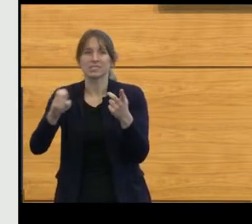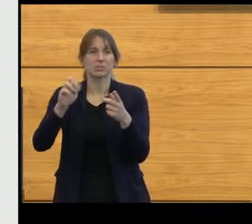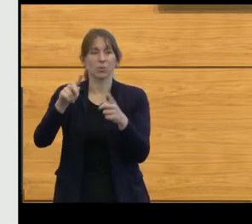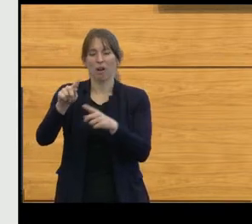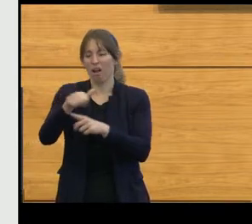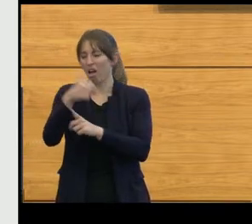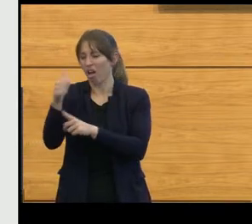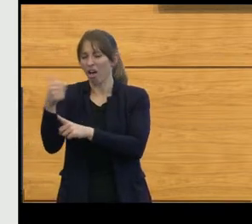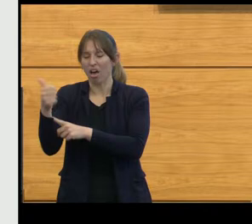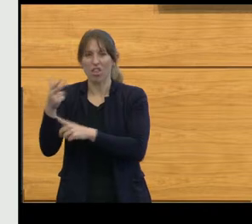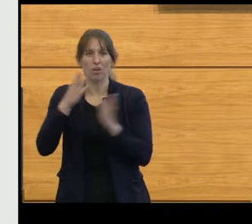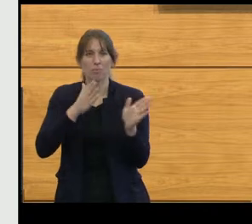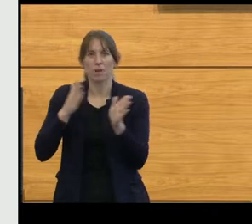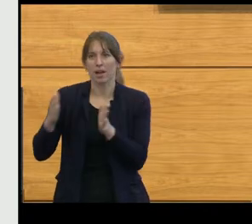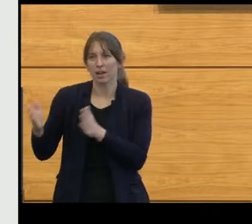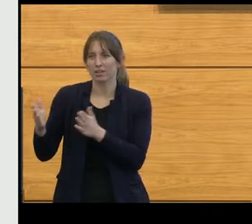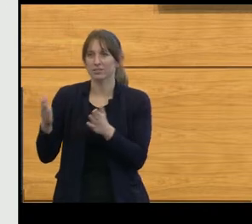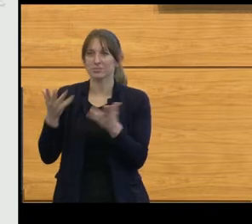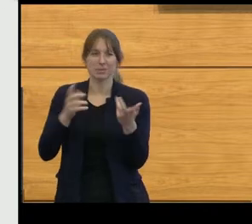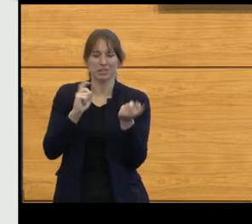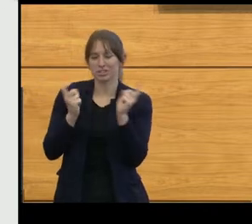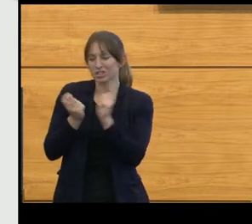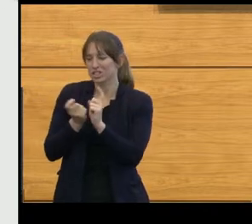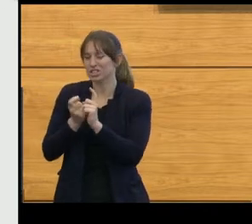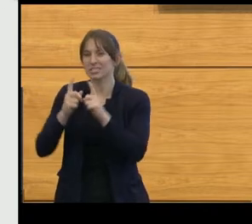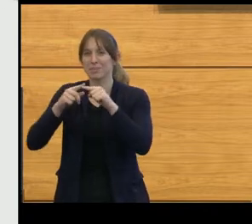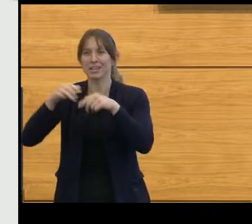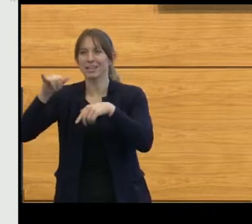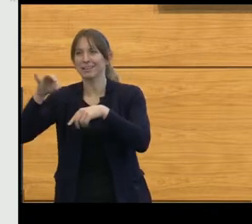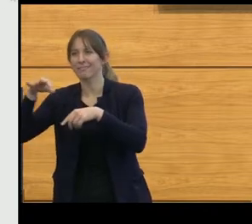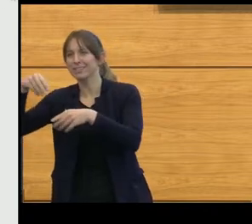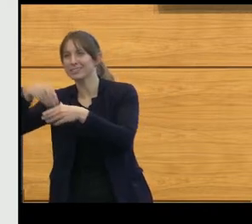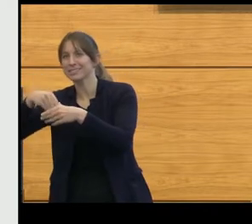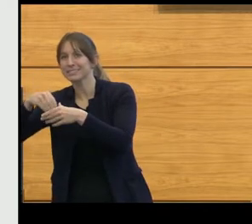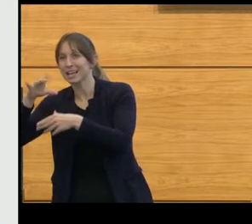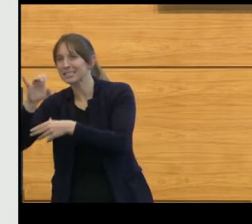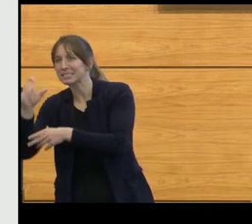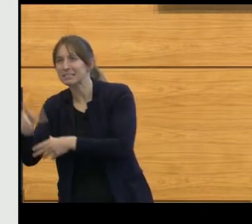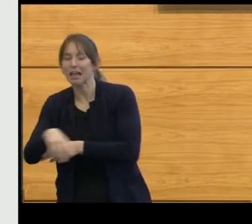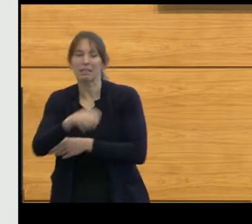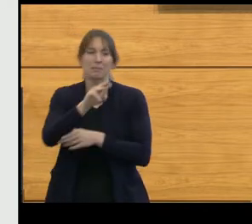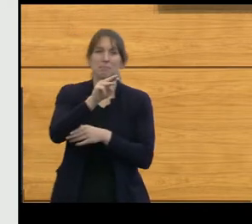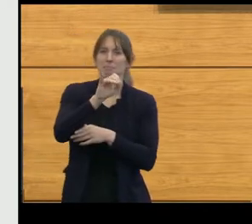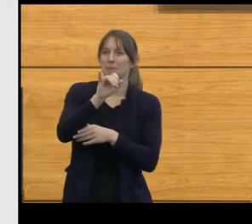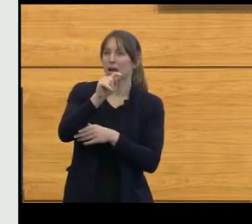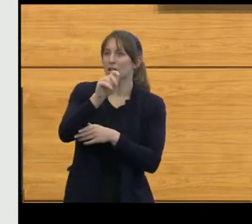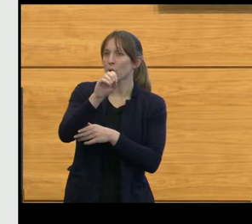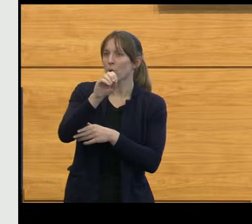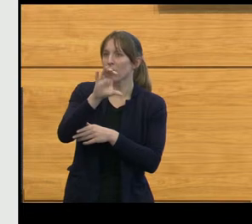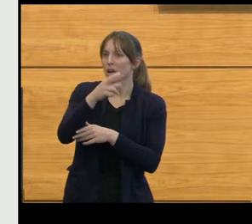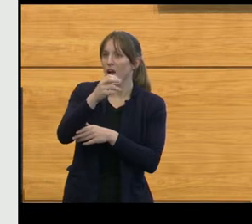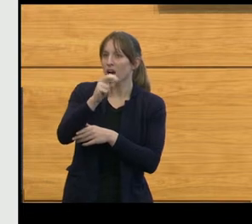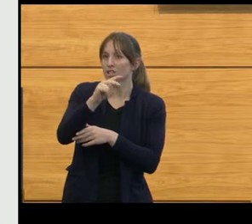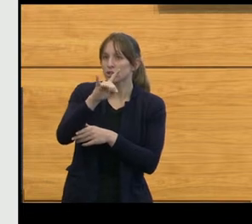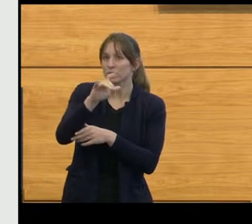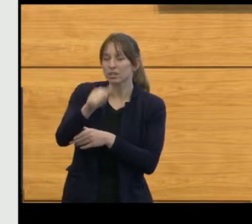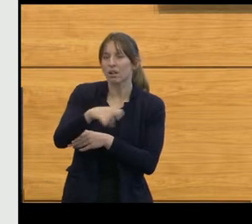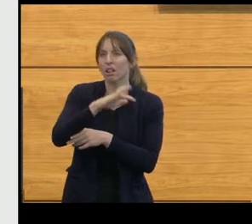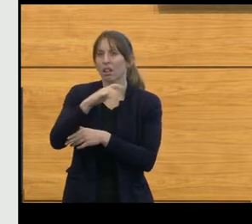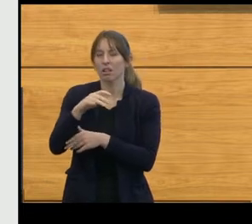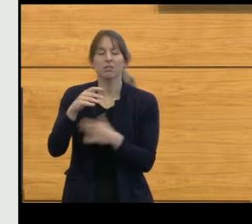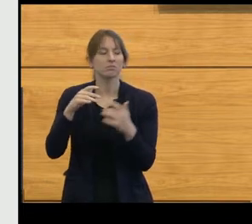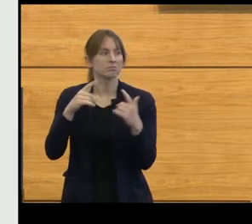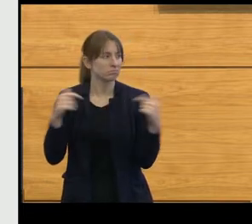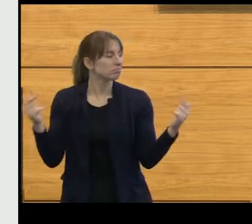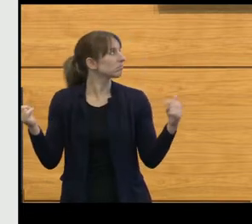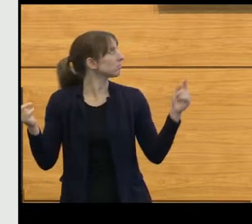changes within the mitochondria and within the cells themselves. We know that medulloblastomas also had